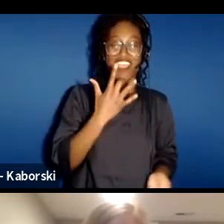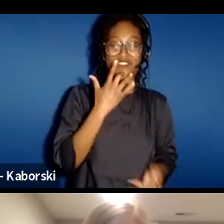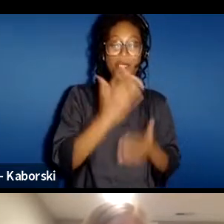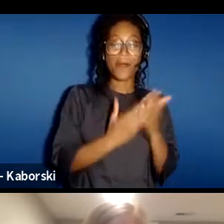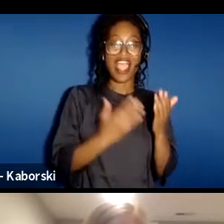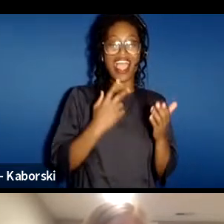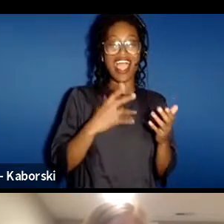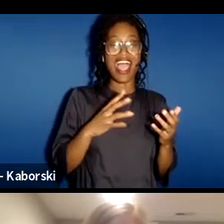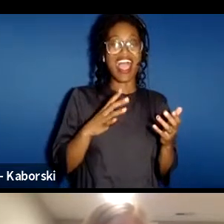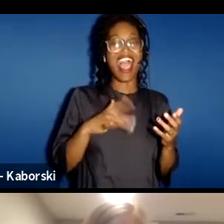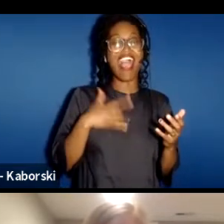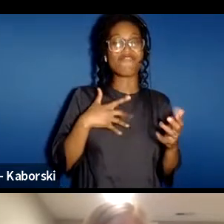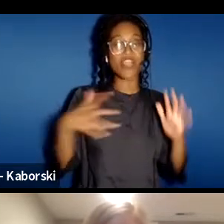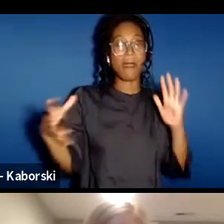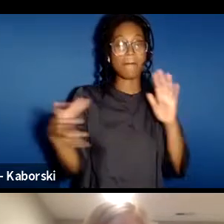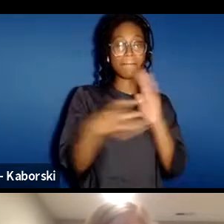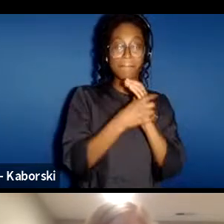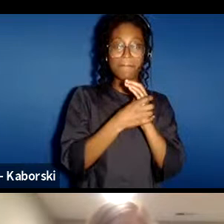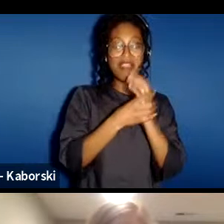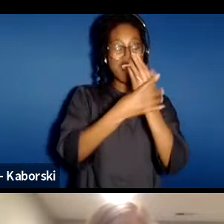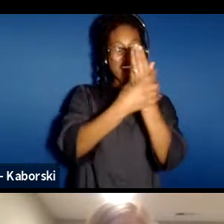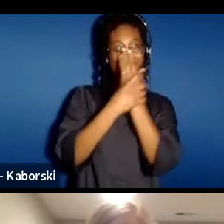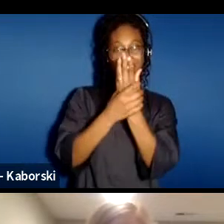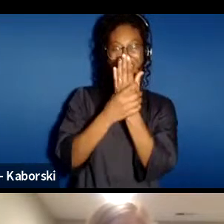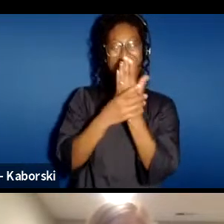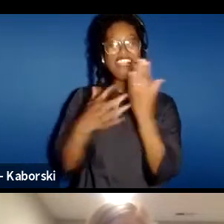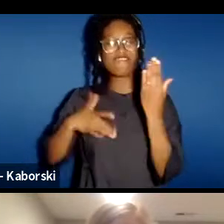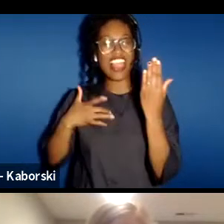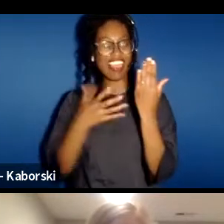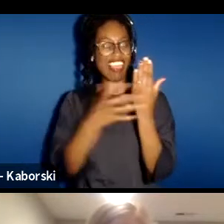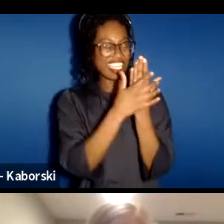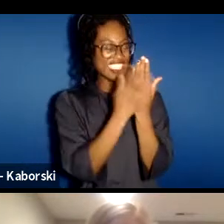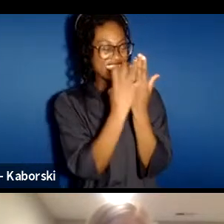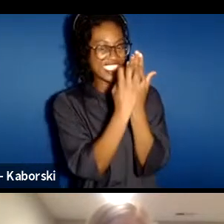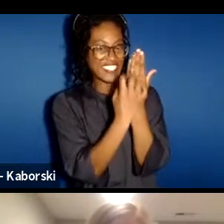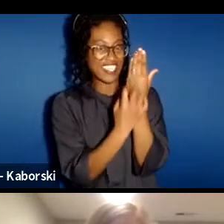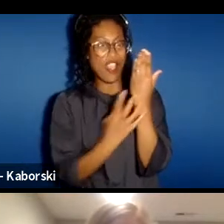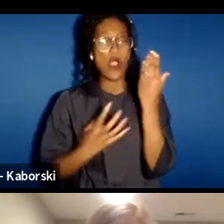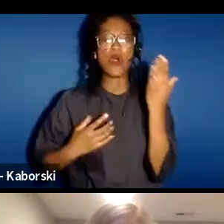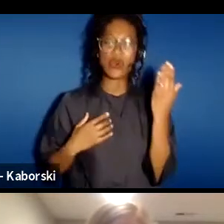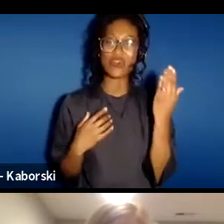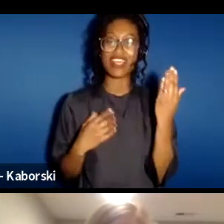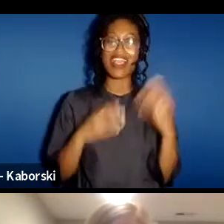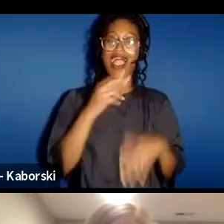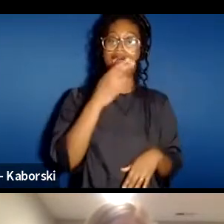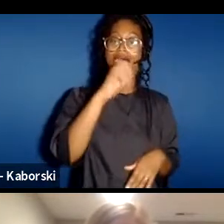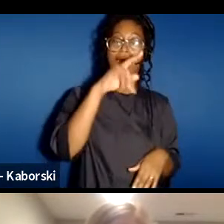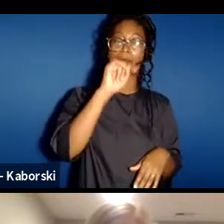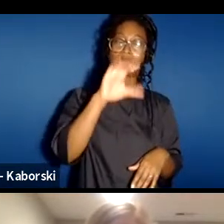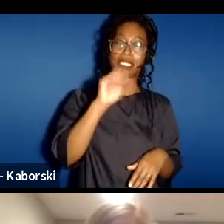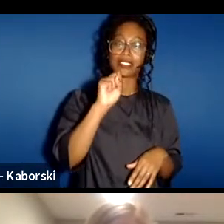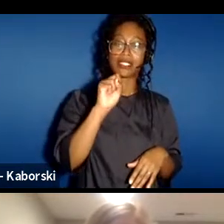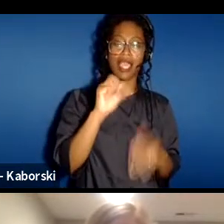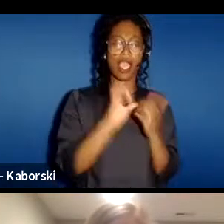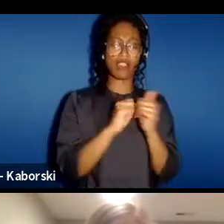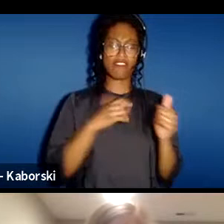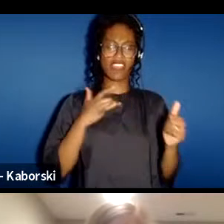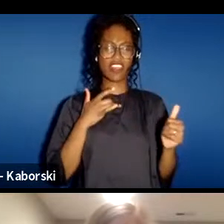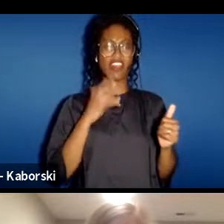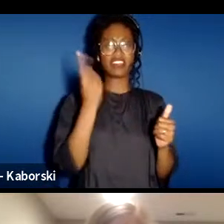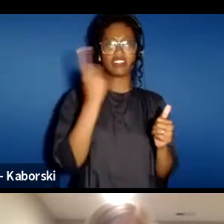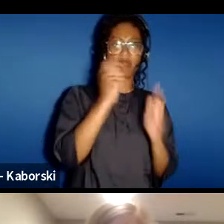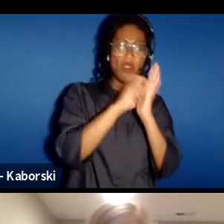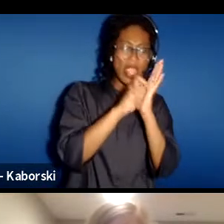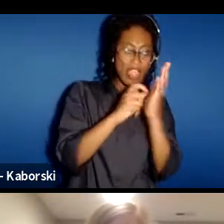picking it up and feeling tactily. Haptics, we paid attention to haptics. What is the feel like? Oh, there's something written